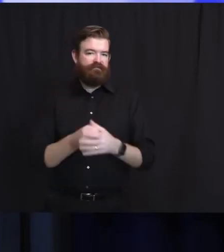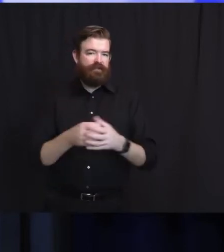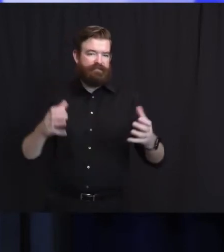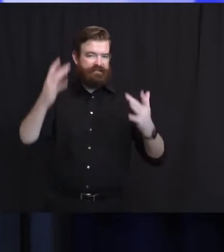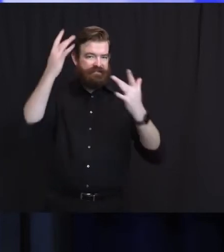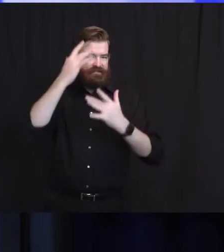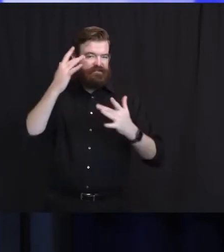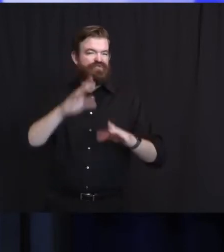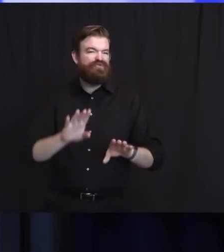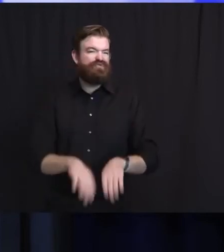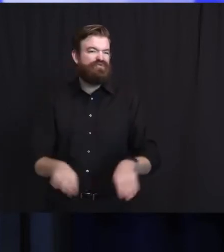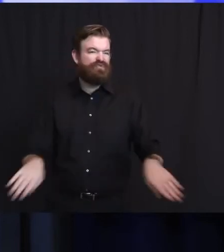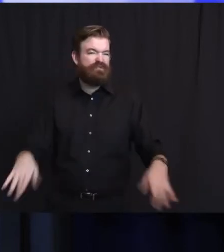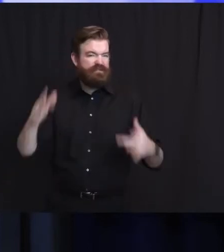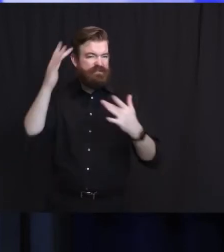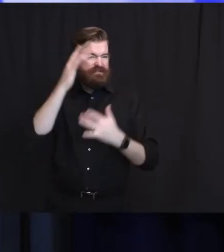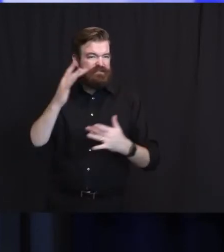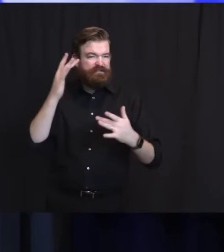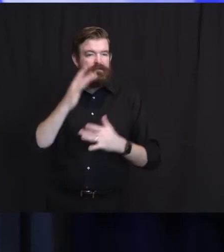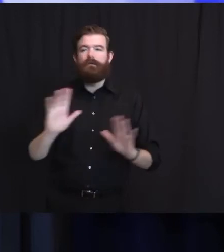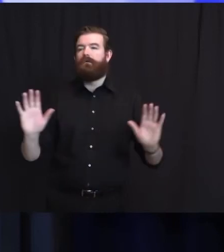and fortunately, no deaths.